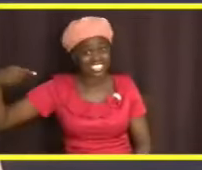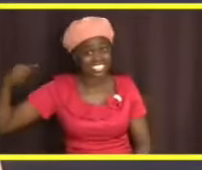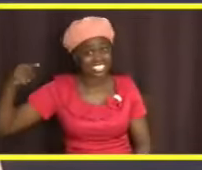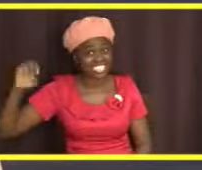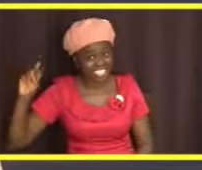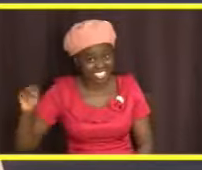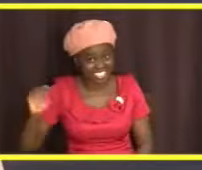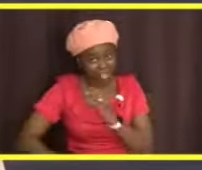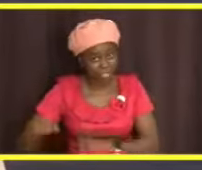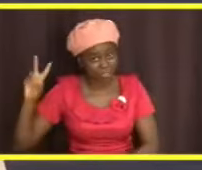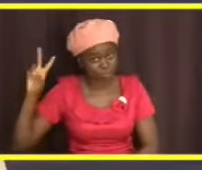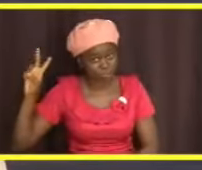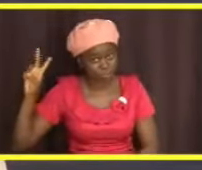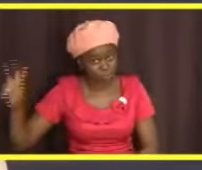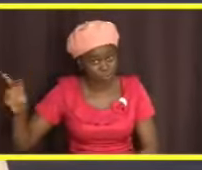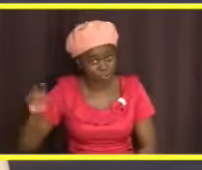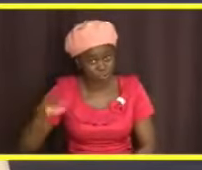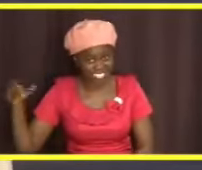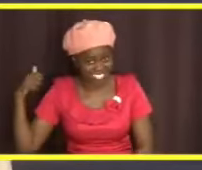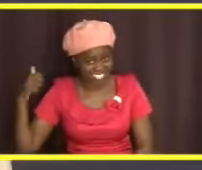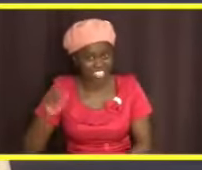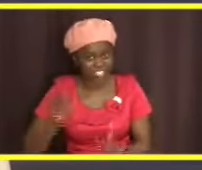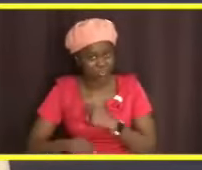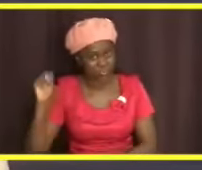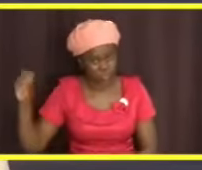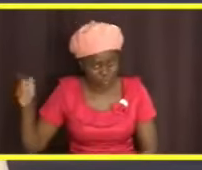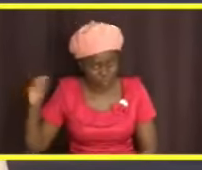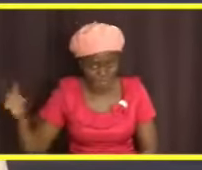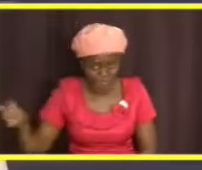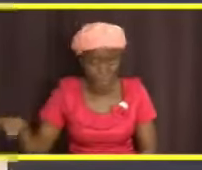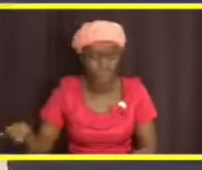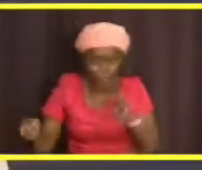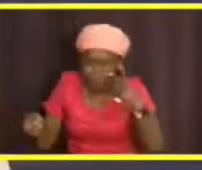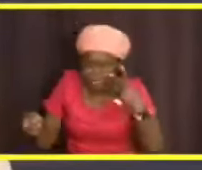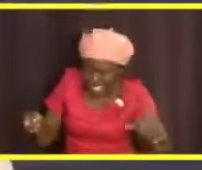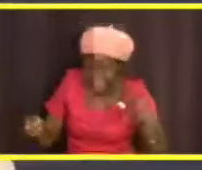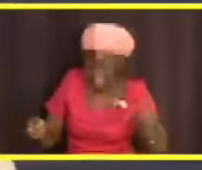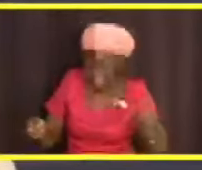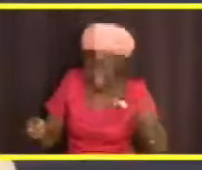10 to 12. Genesis 2 from